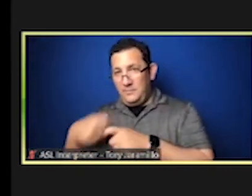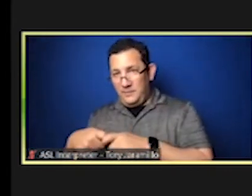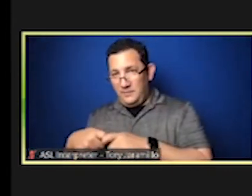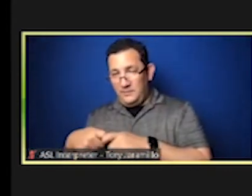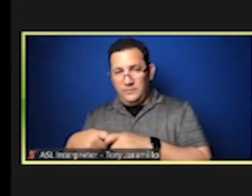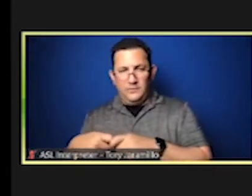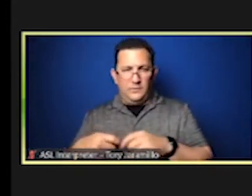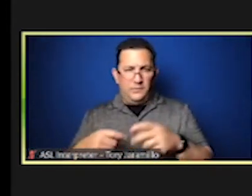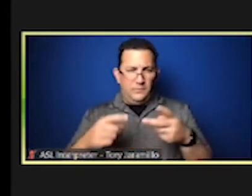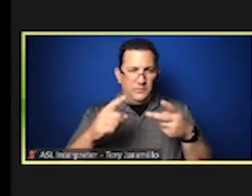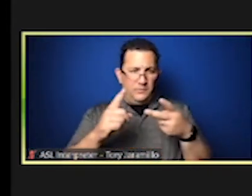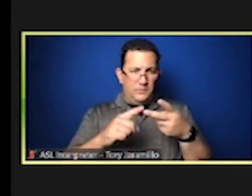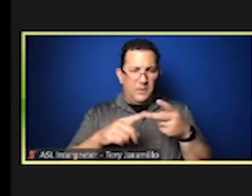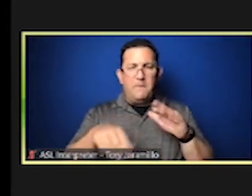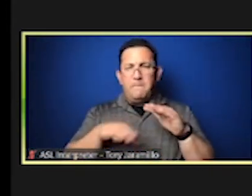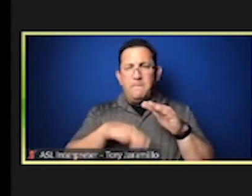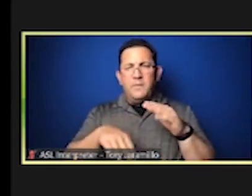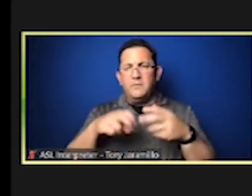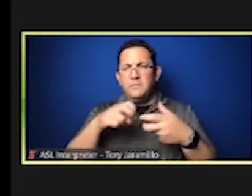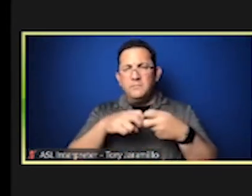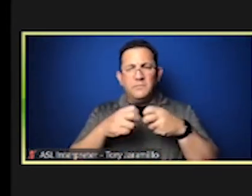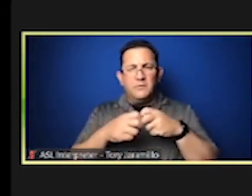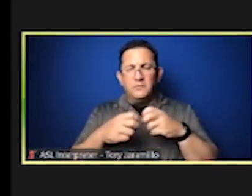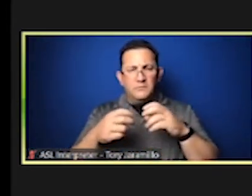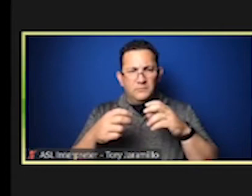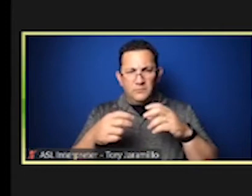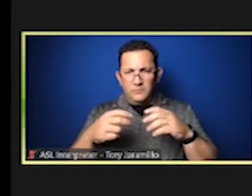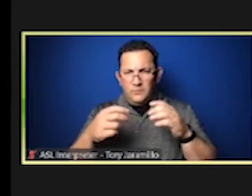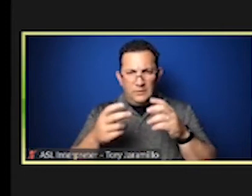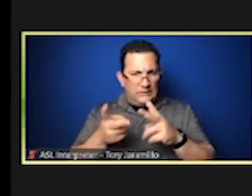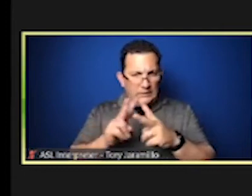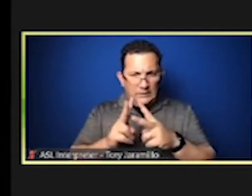There's basic troubleshooting, English and Spanish.